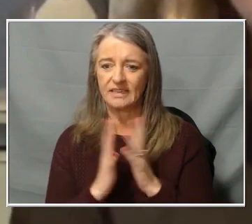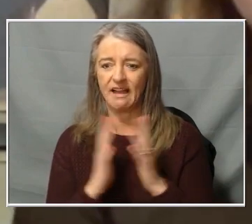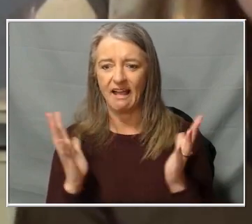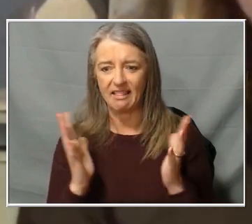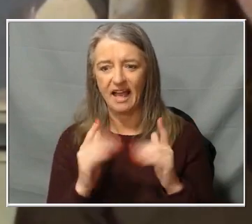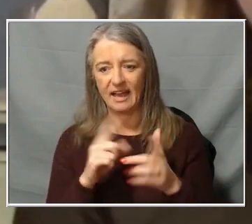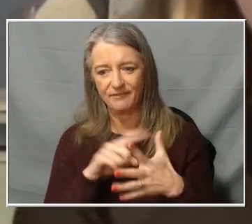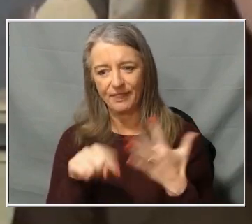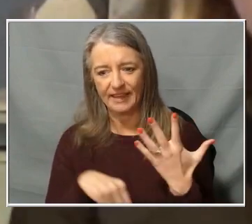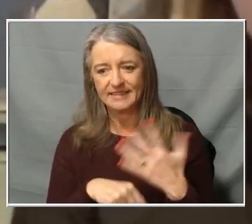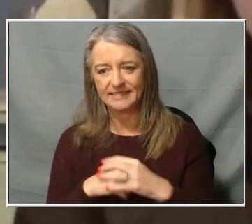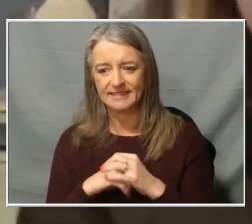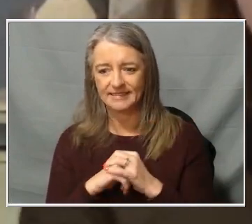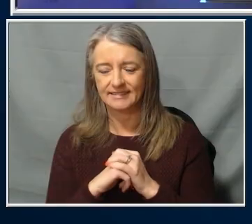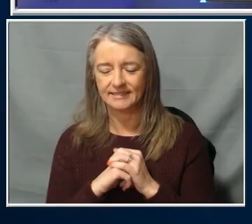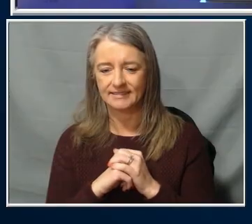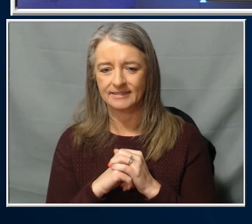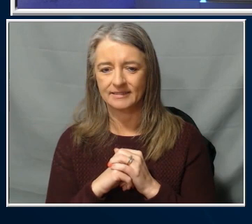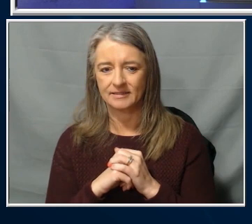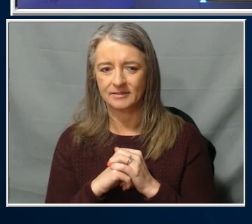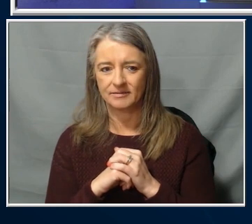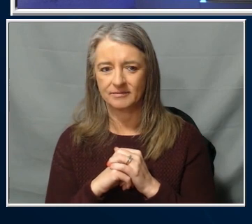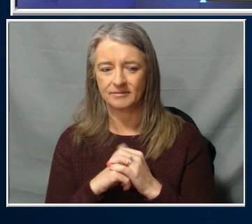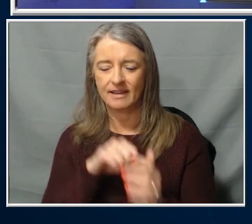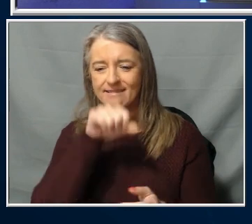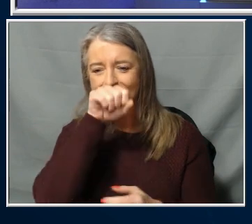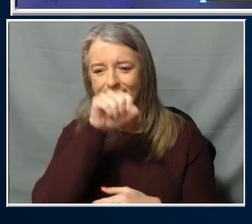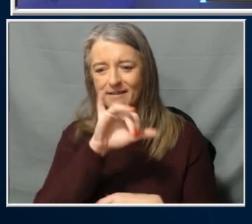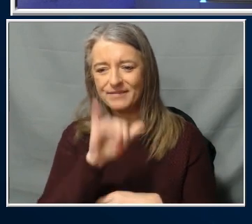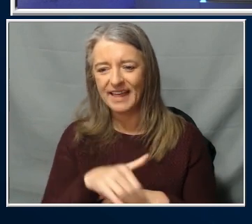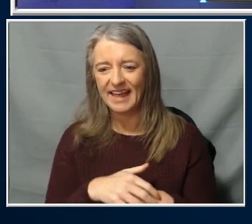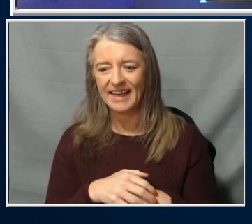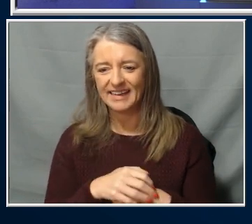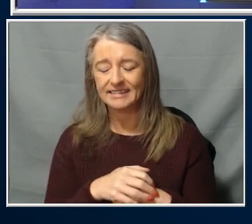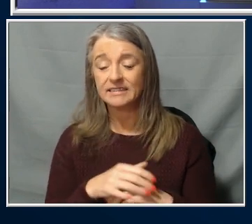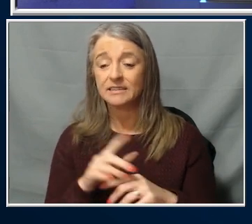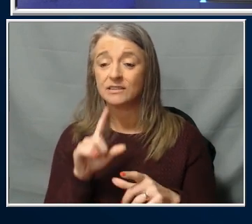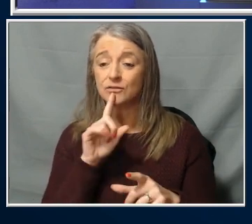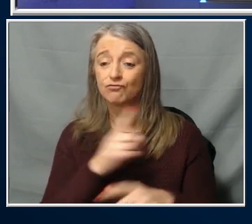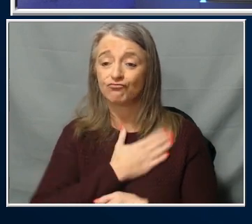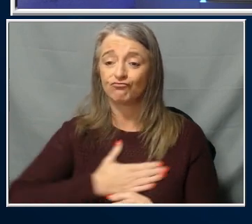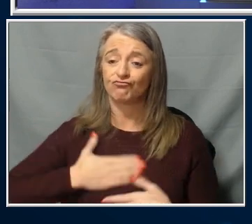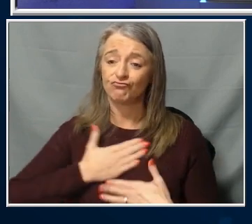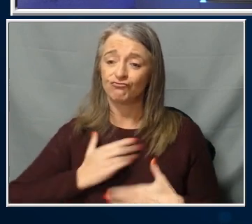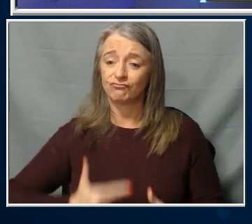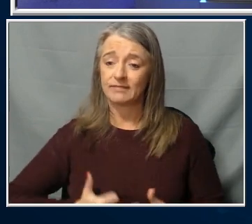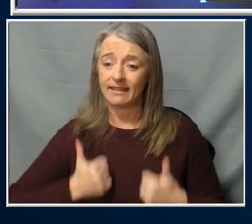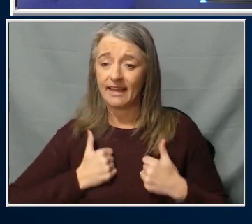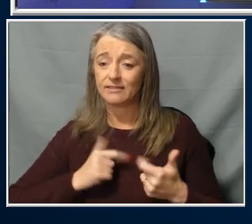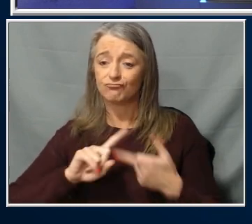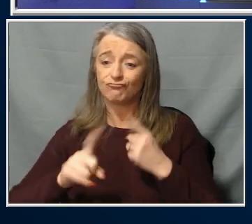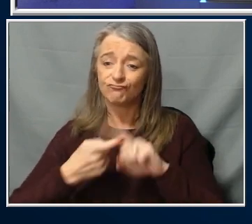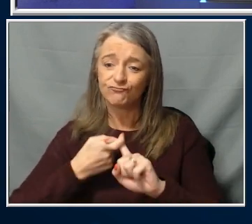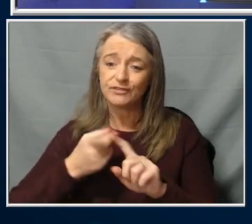things. I love that. And you're just enjoying life and spending time with friends and family. What's that